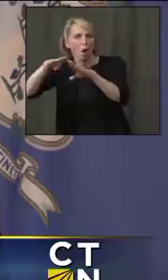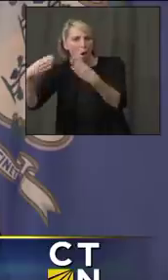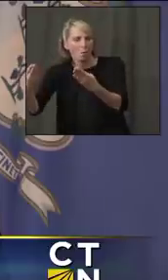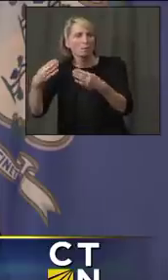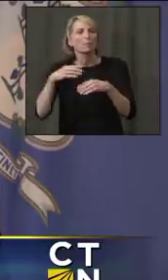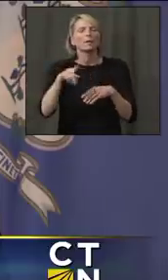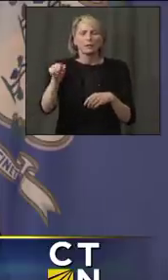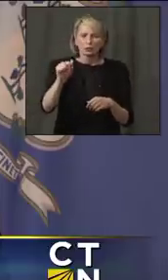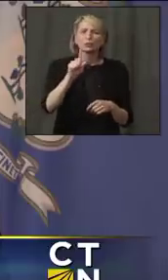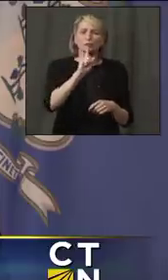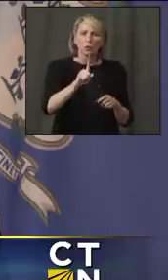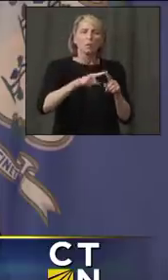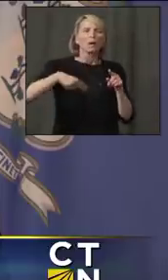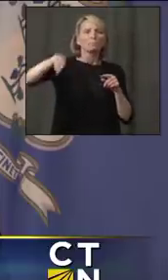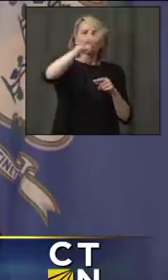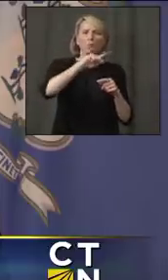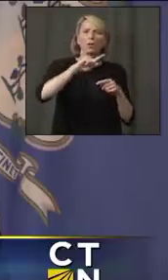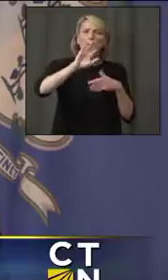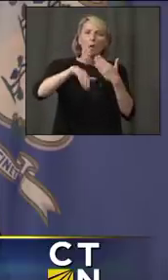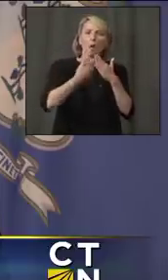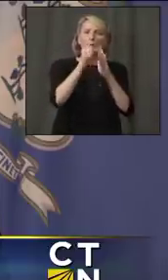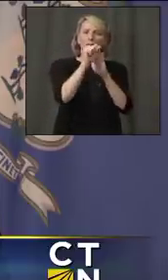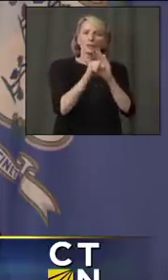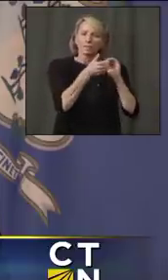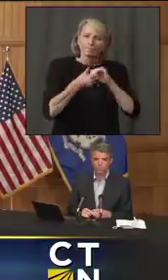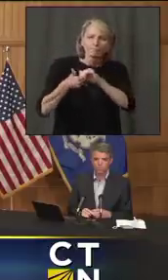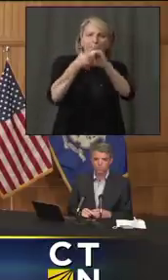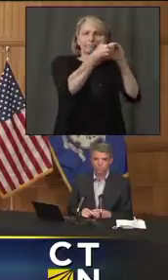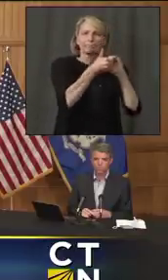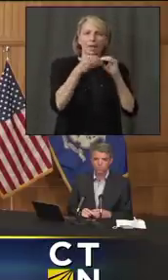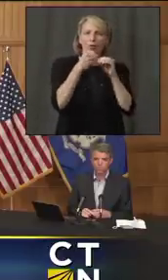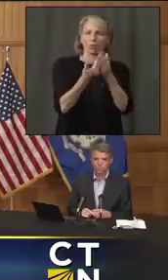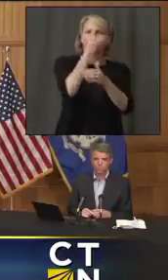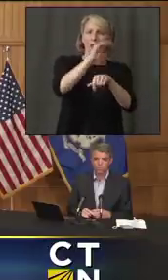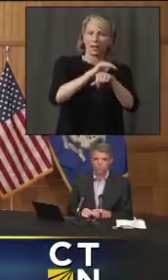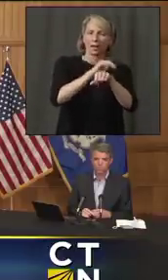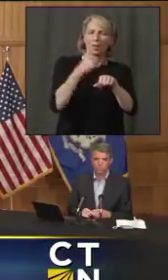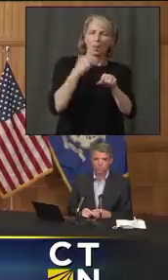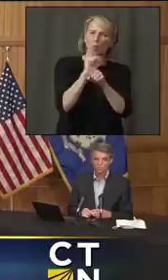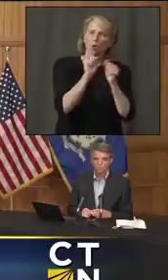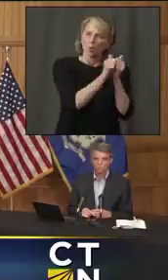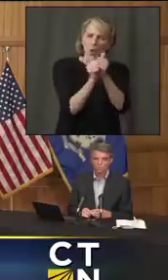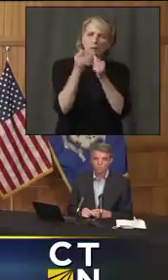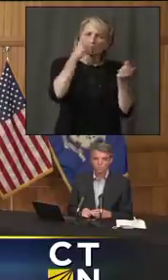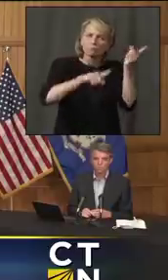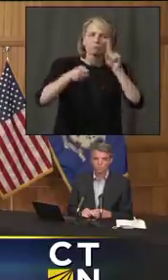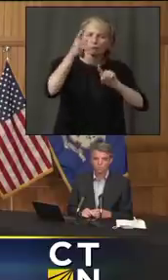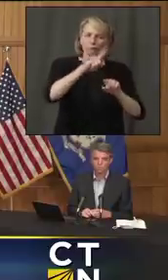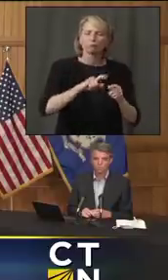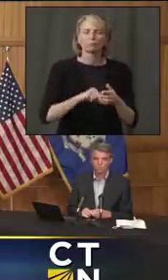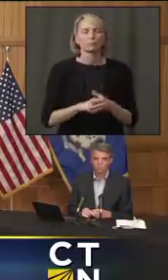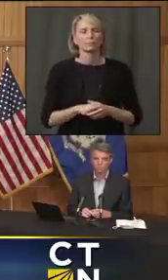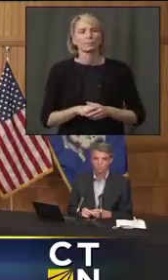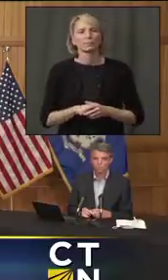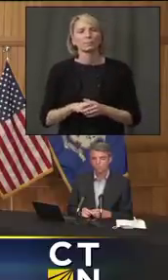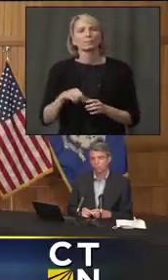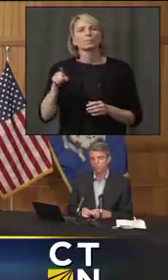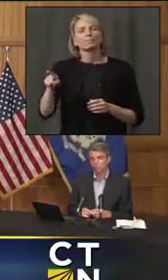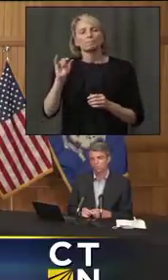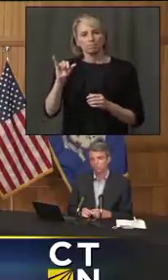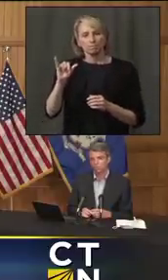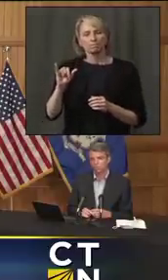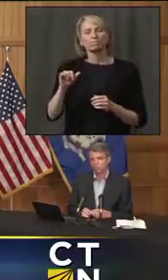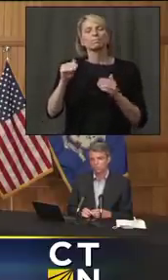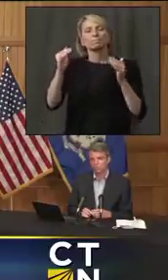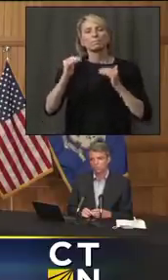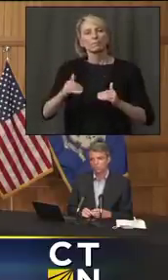aligned. Okay, and a question for the commissioner, I guess to you as well, Governor. When you talk about the